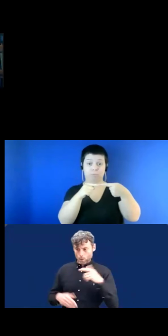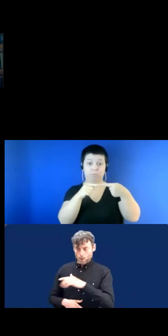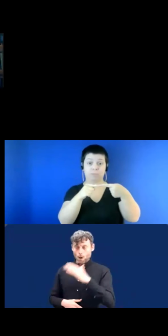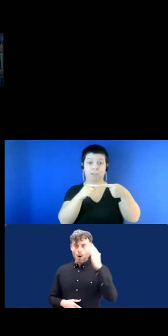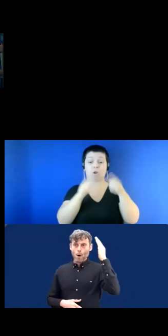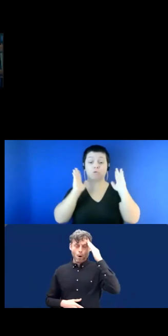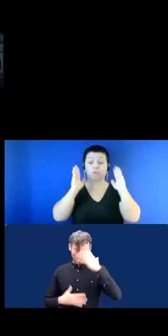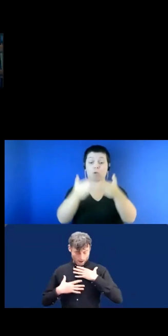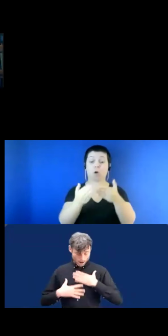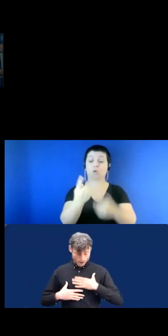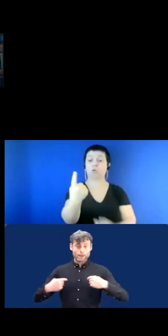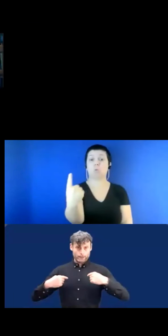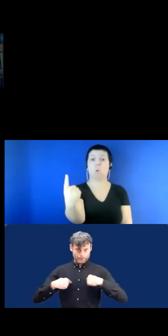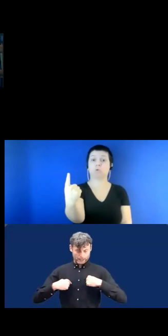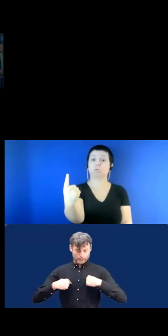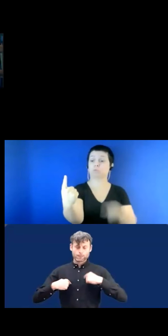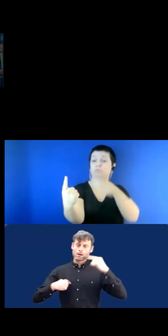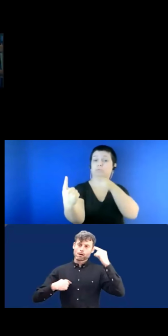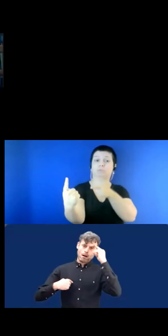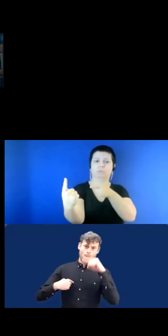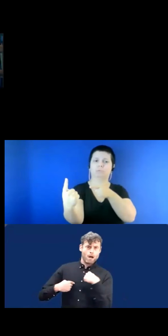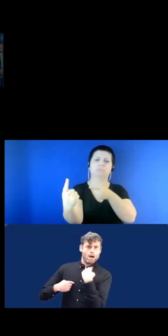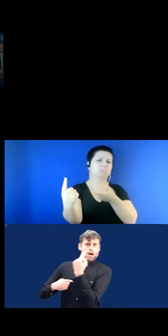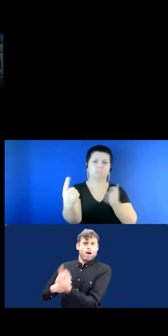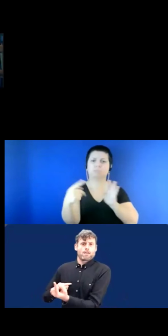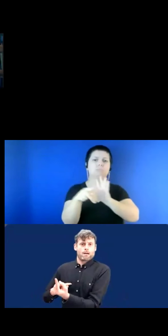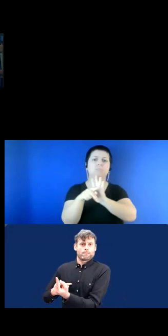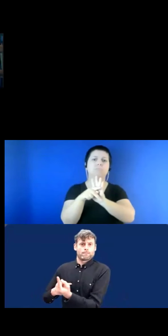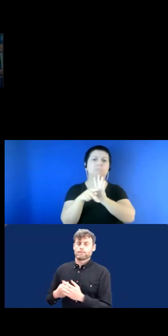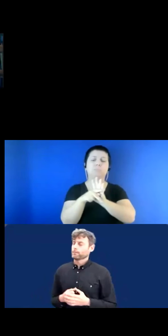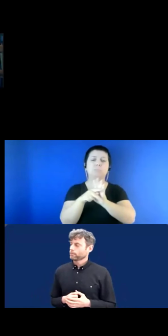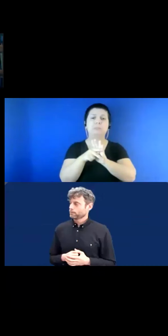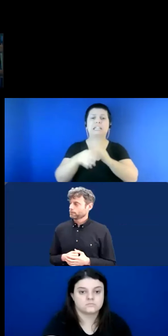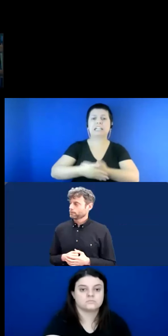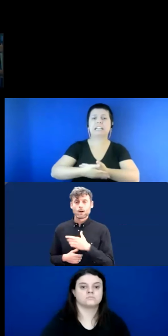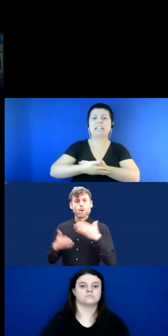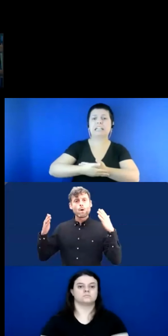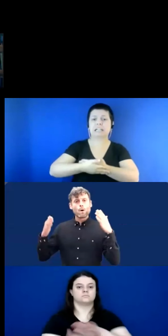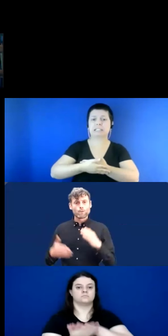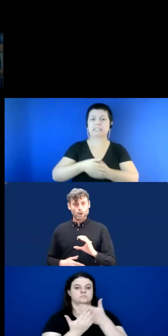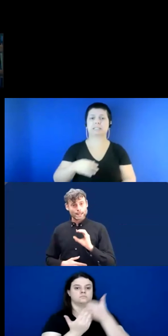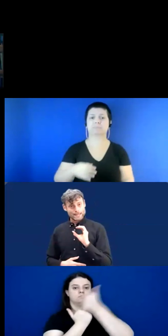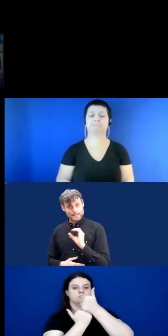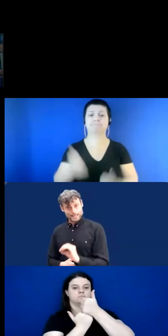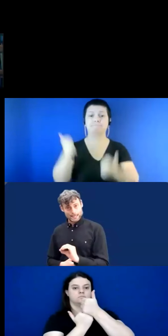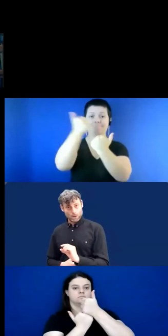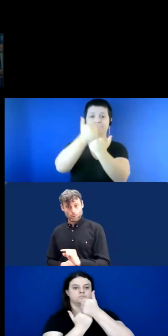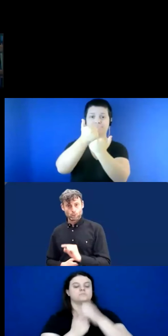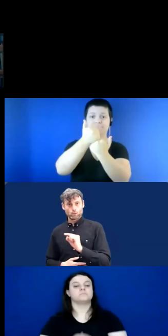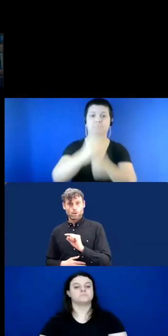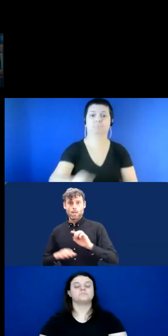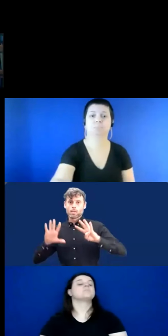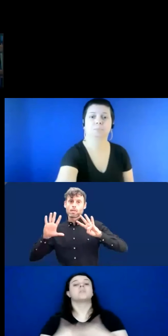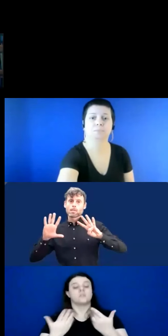which corresponds to development in typical children from 0 to 9 months. Like you see here